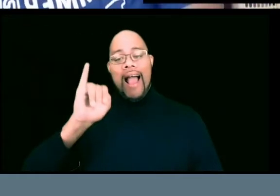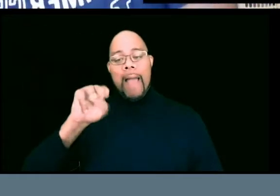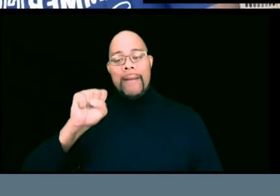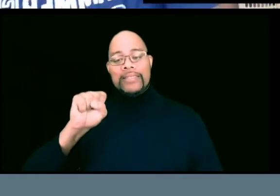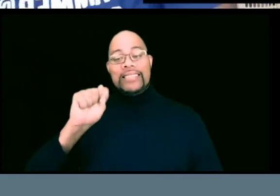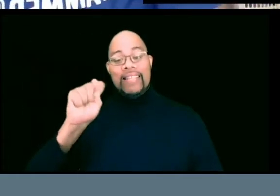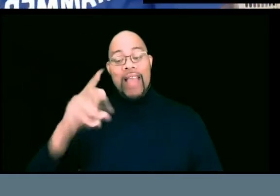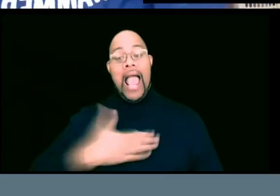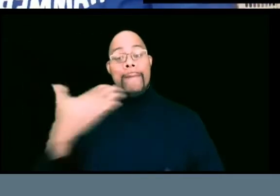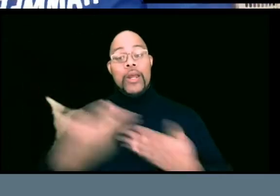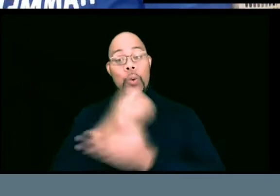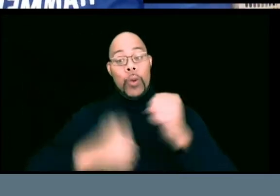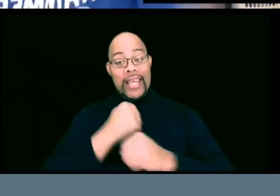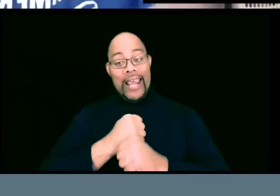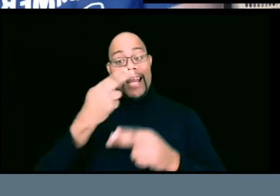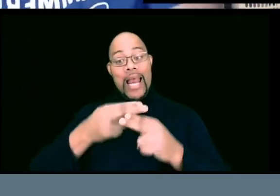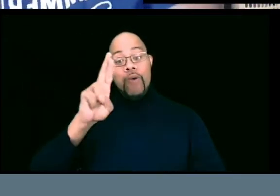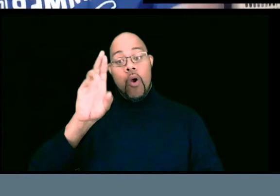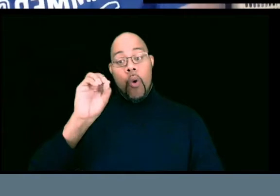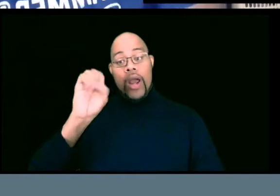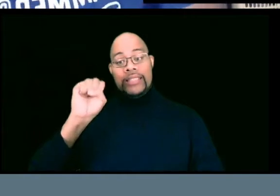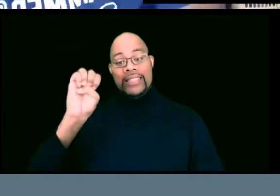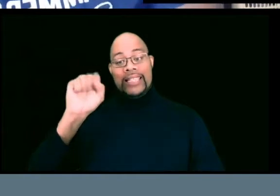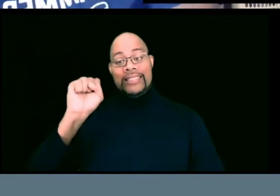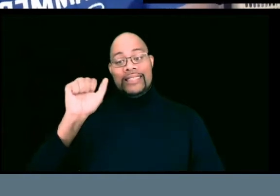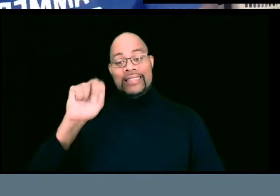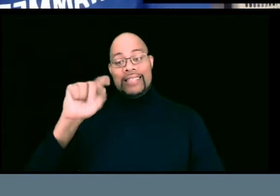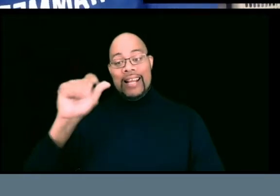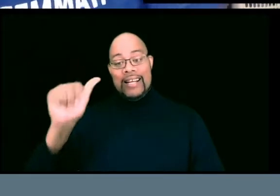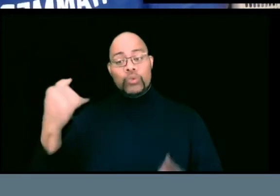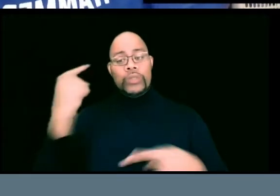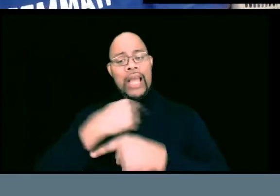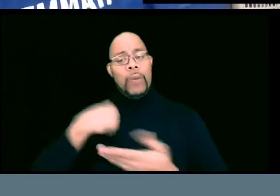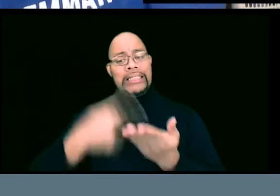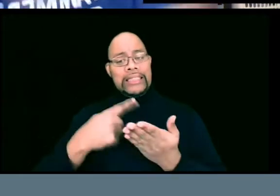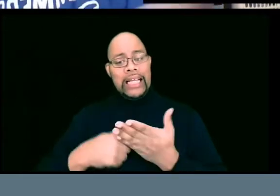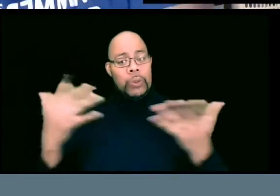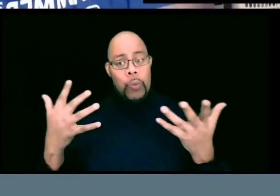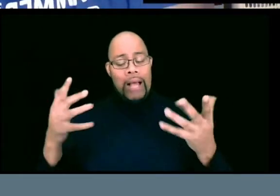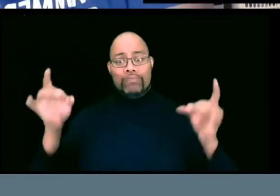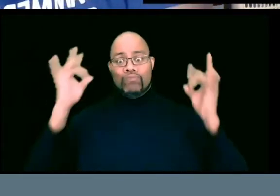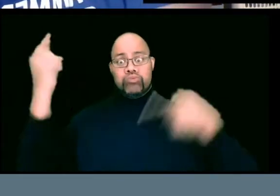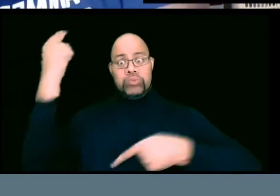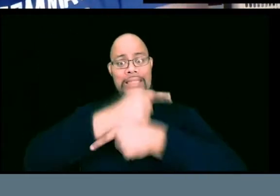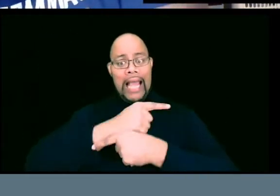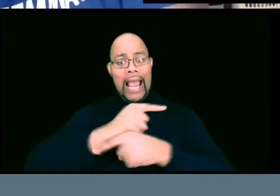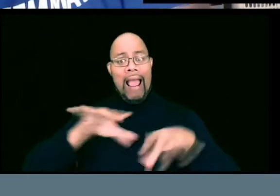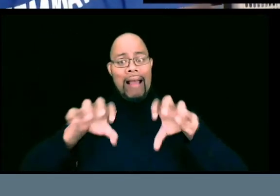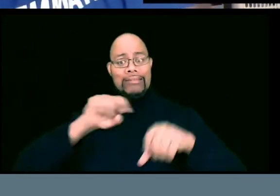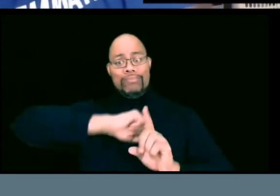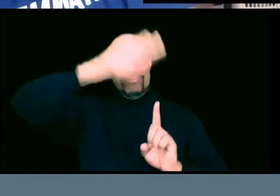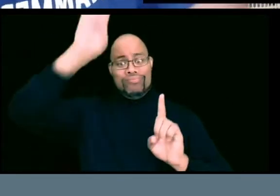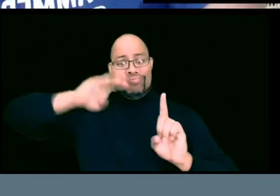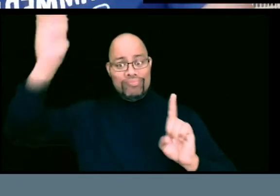Hi, everybody. Welcome to BIMS TV and Happy New Year. My name is Rose Santana, and this is BIMS Bites. And today we're going to be taking a bite out of the